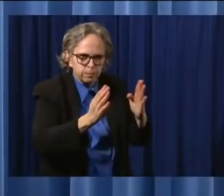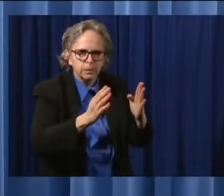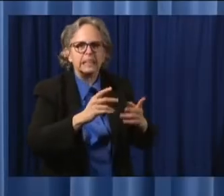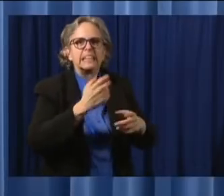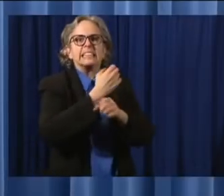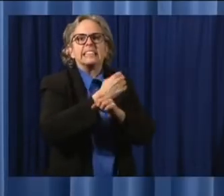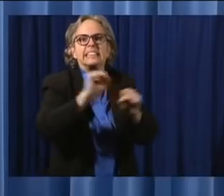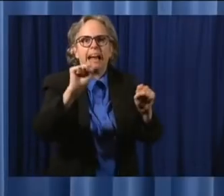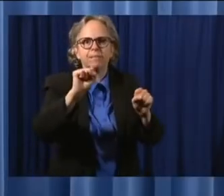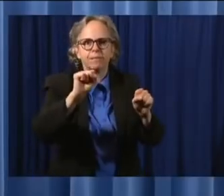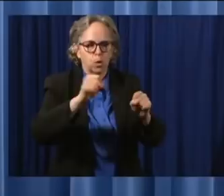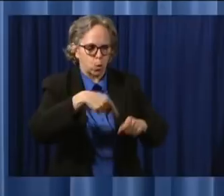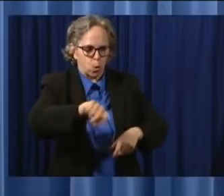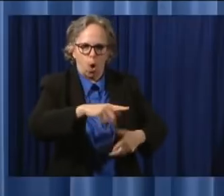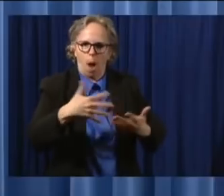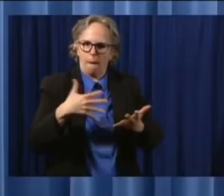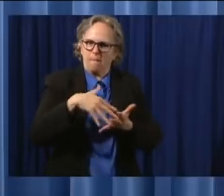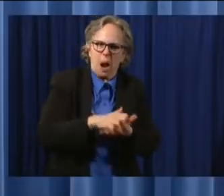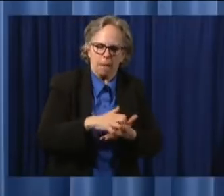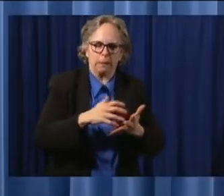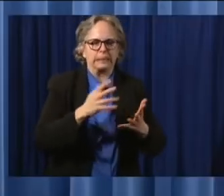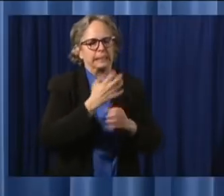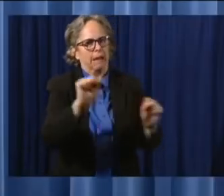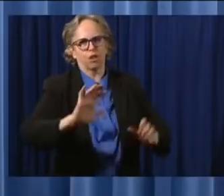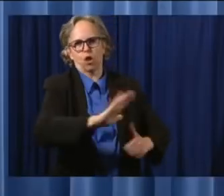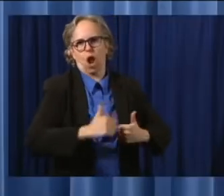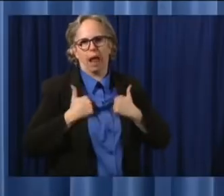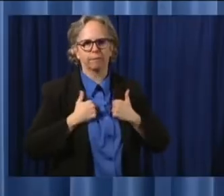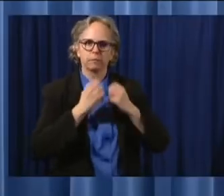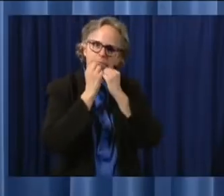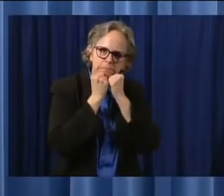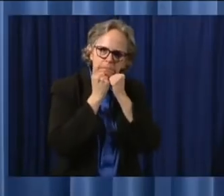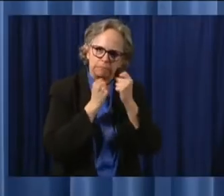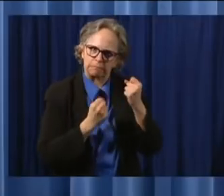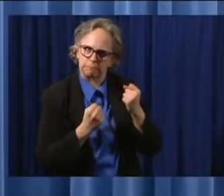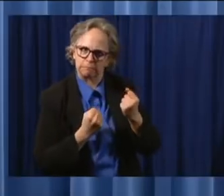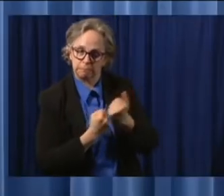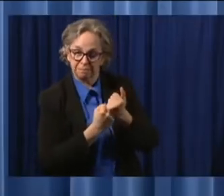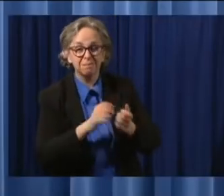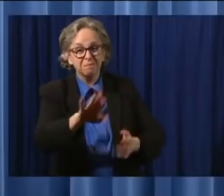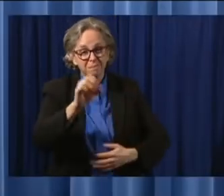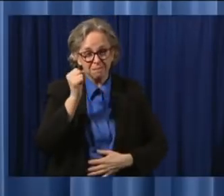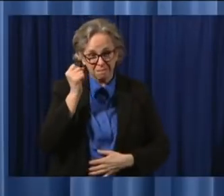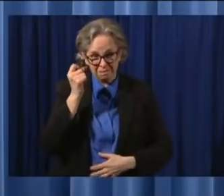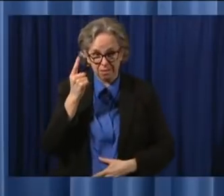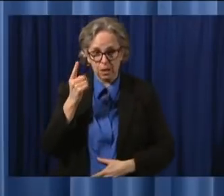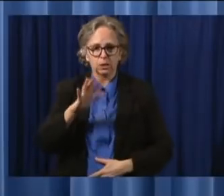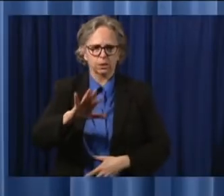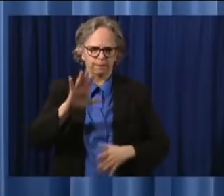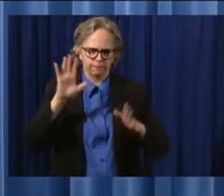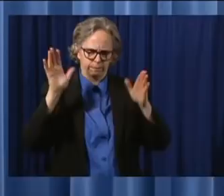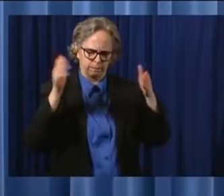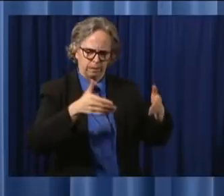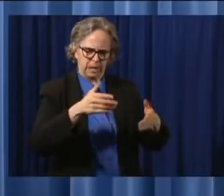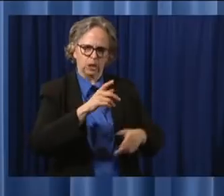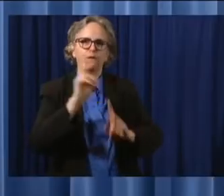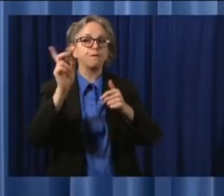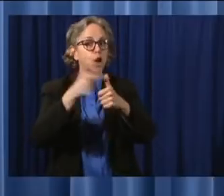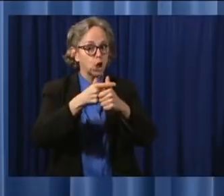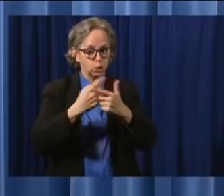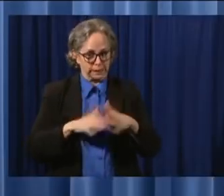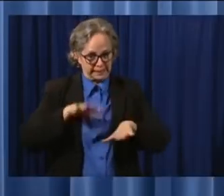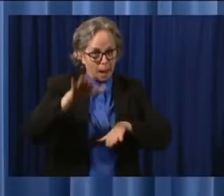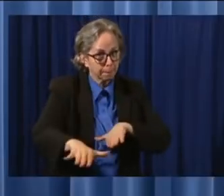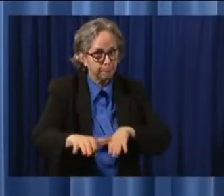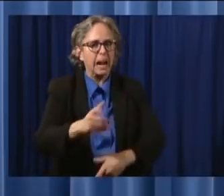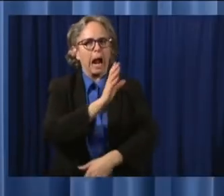is medically driven. Clinicians will be making these assessment decisions. The Guard will come in and then